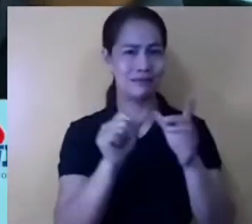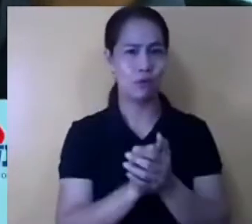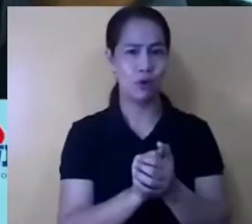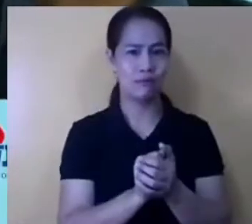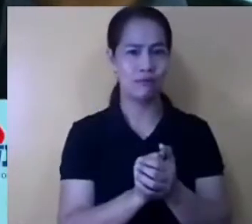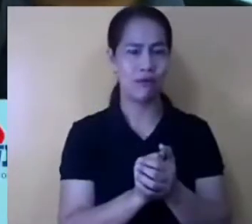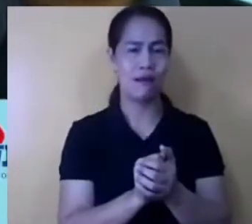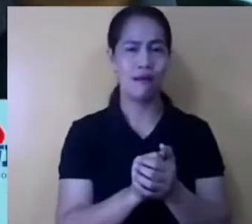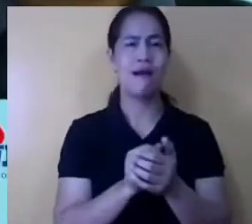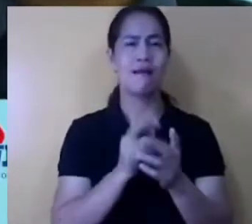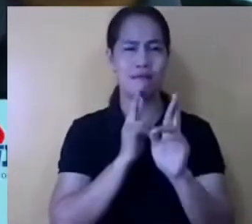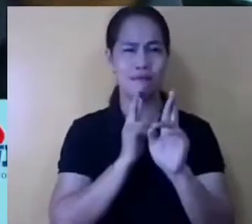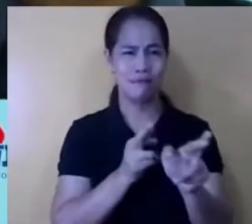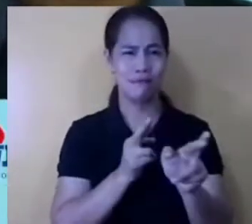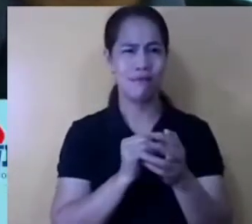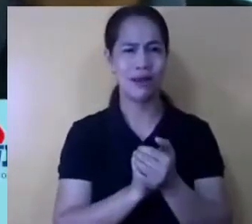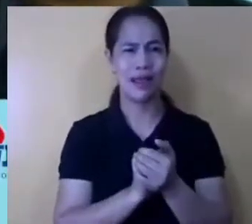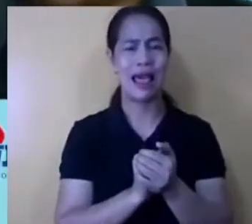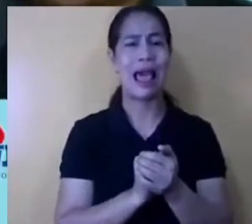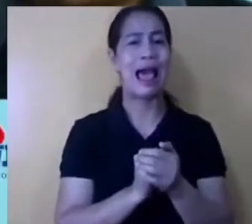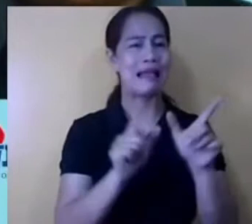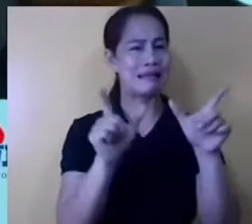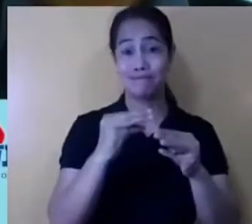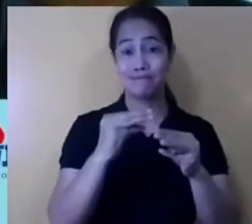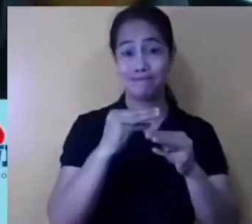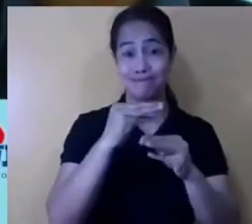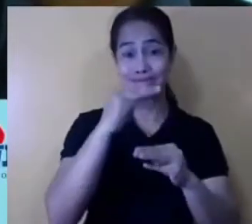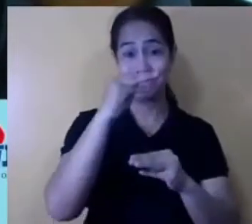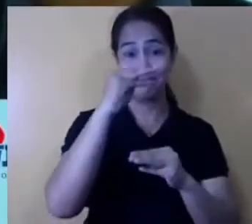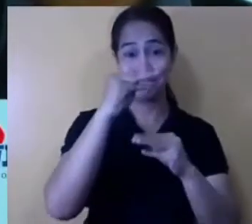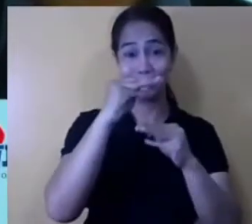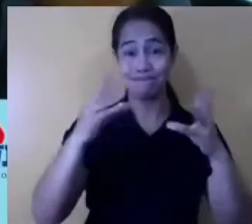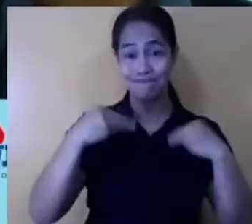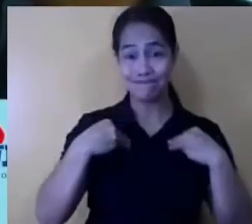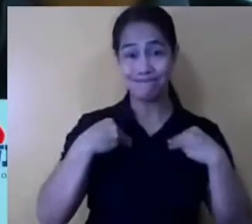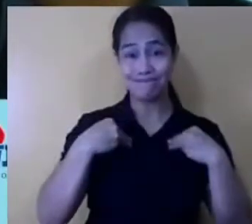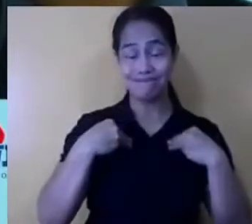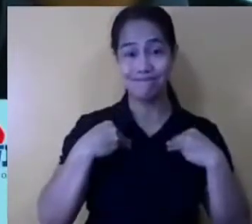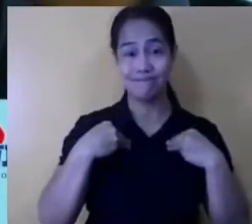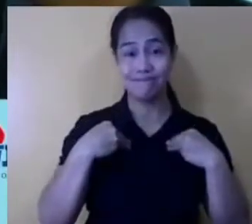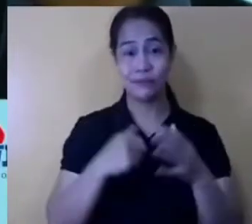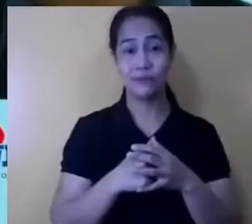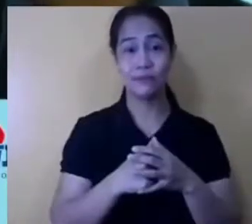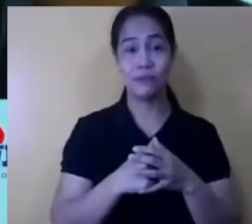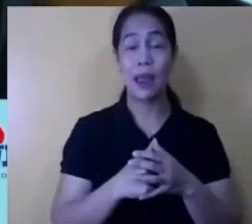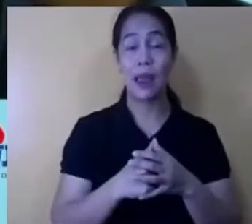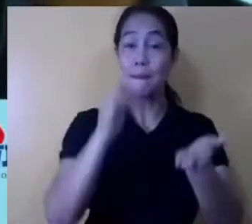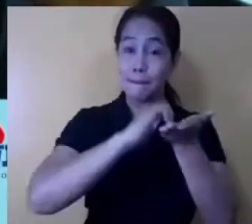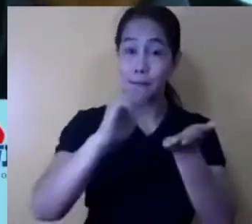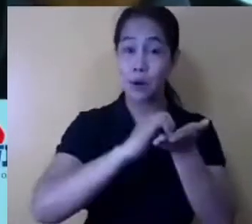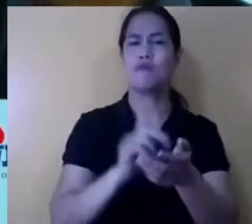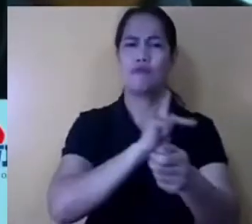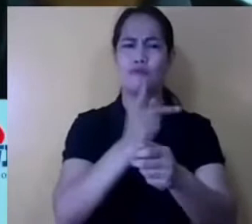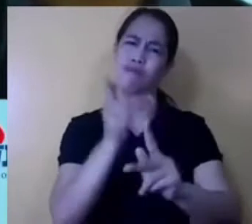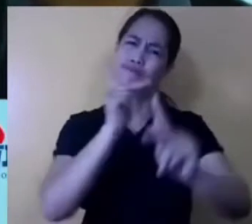corresponds to a label and a description. The minimum accepted practice for our proficient